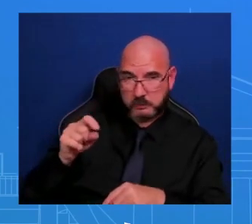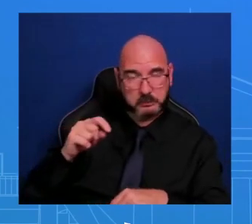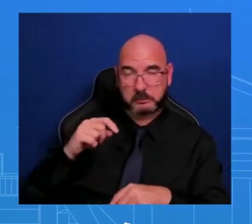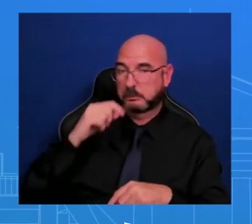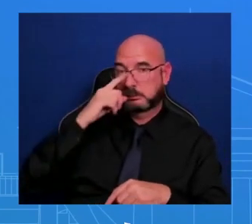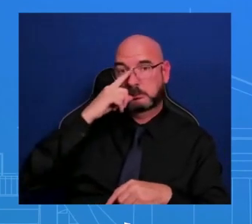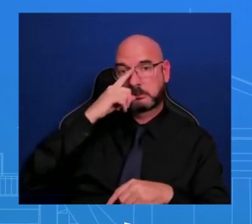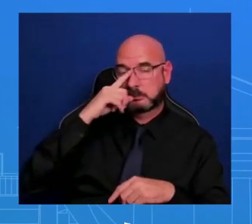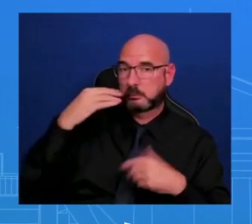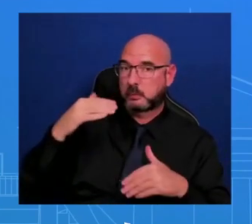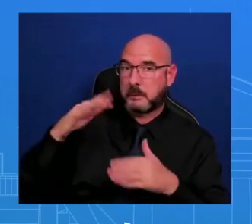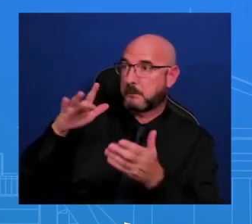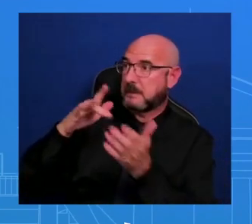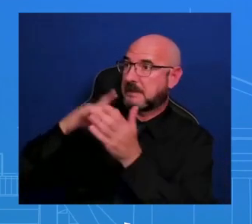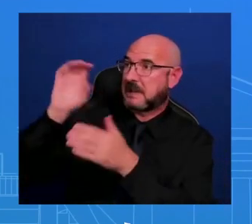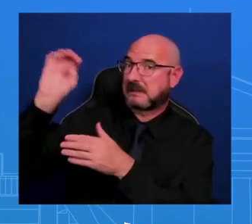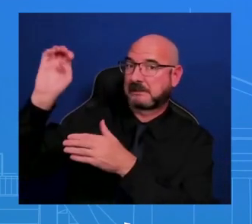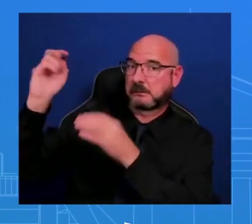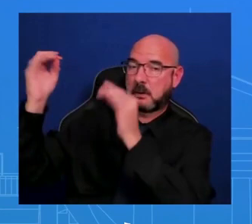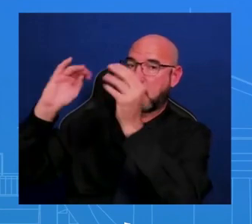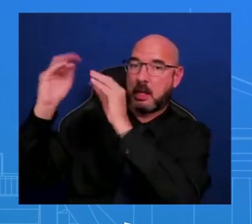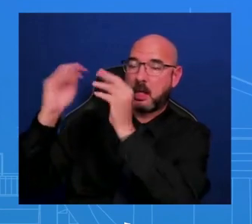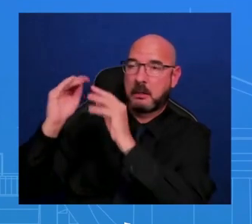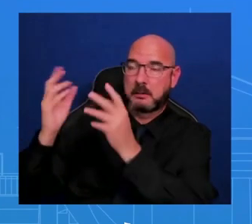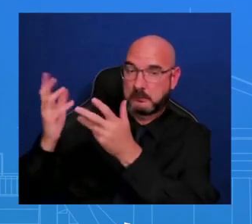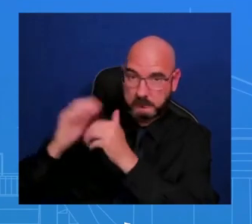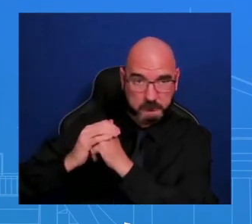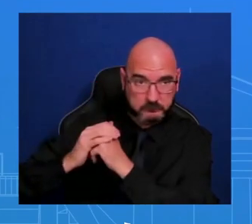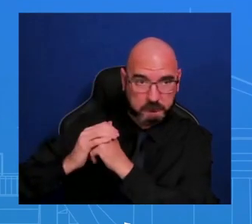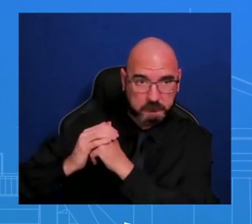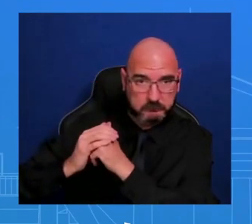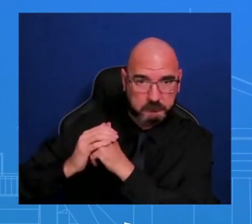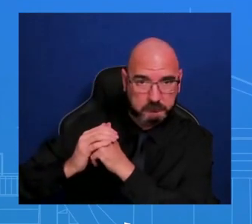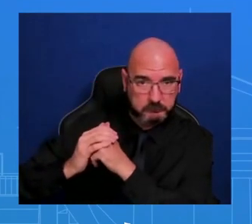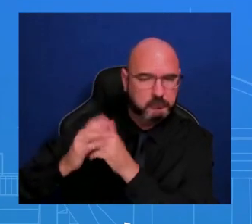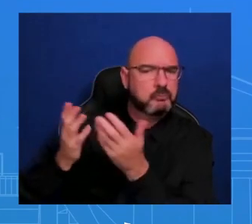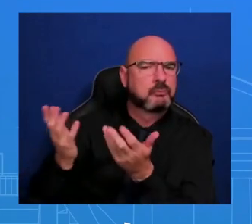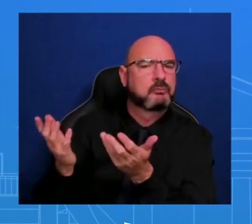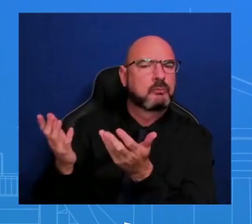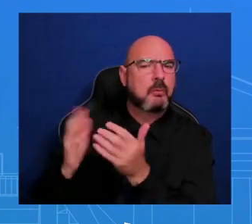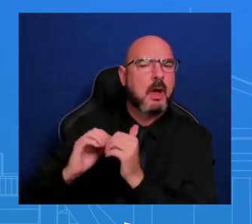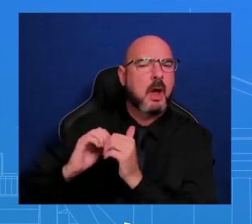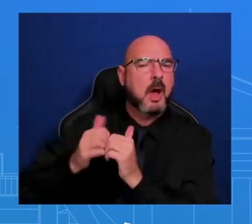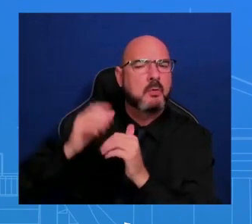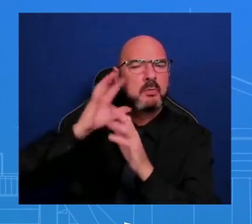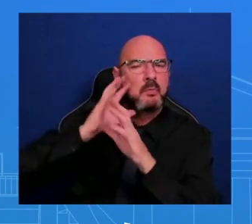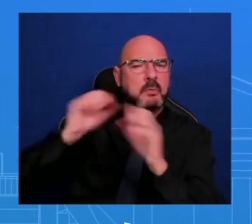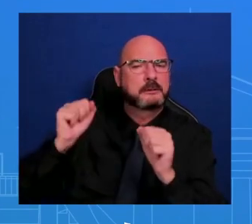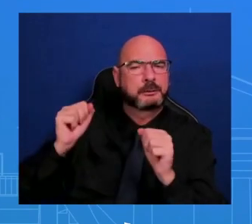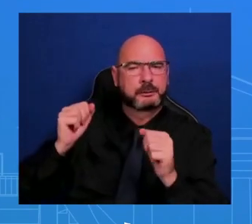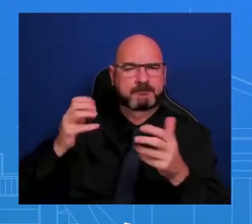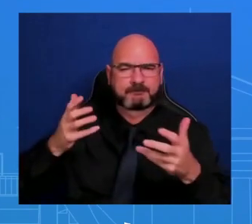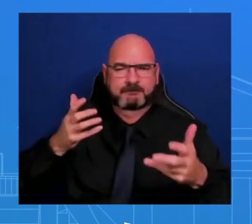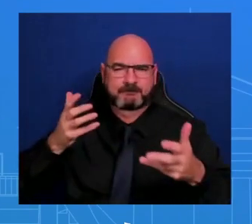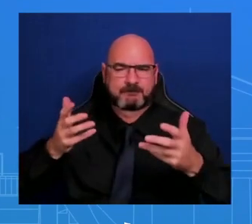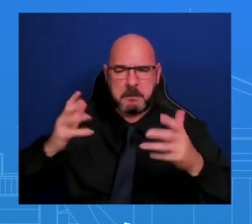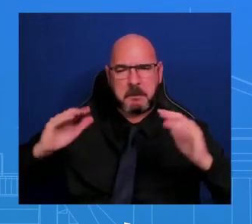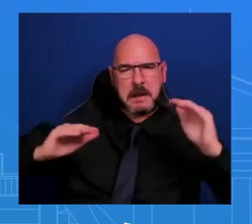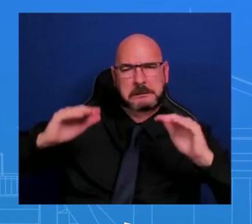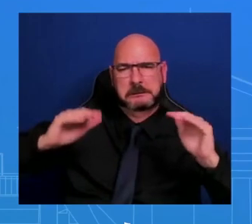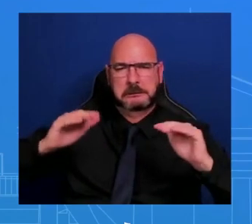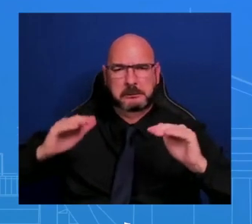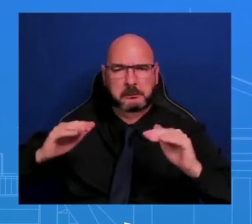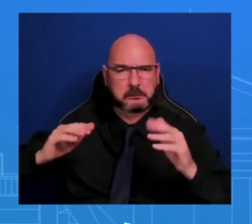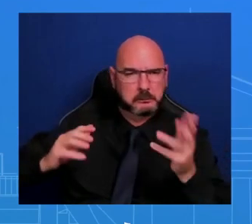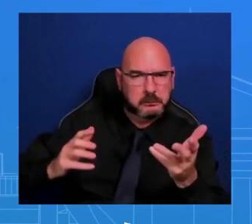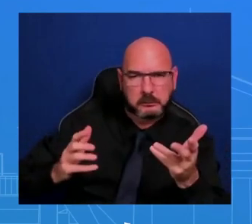you just give us a sense from the President's perspective, how is he balancing these two sort of immediate foreign policy objectives versus sort of